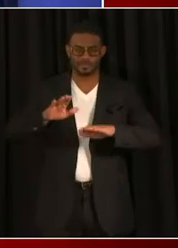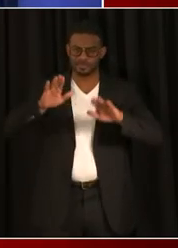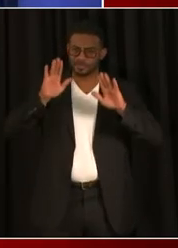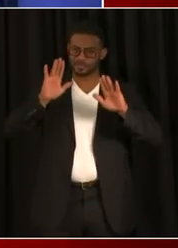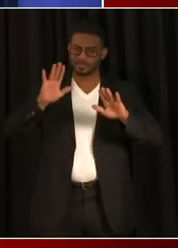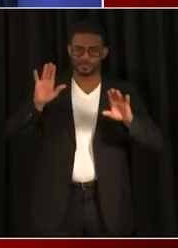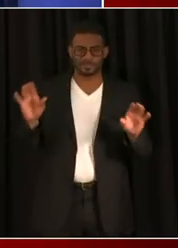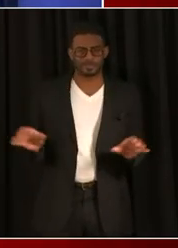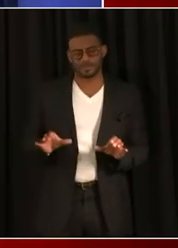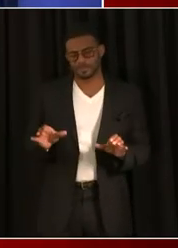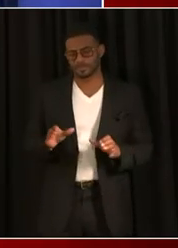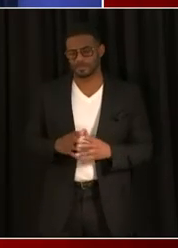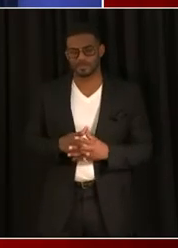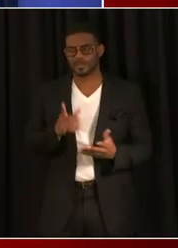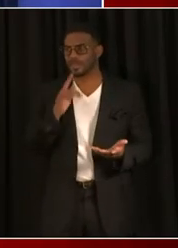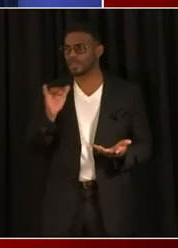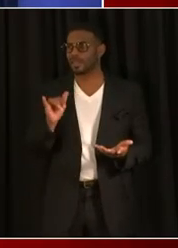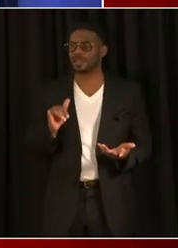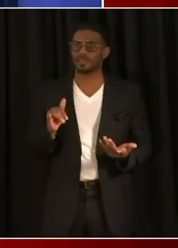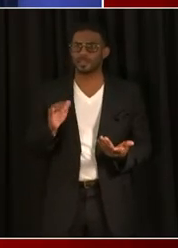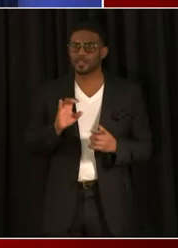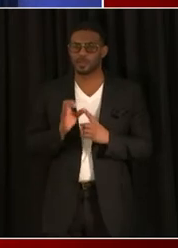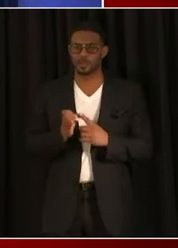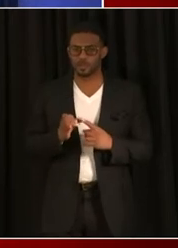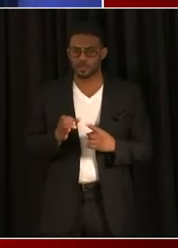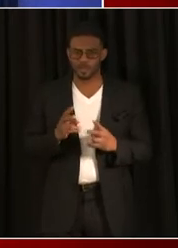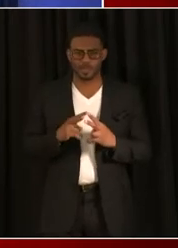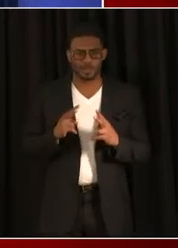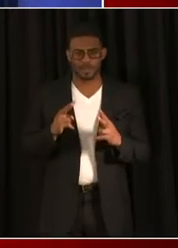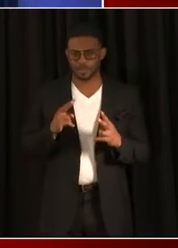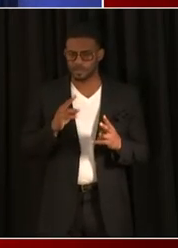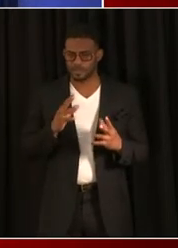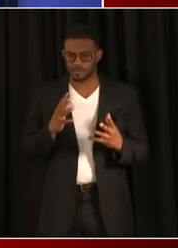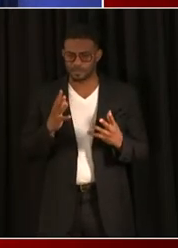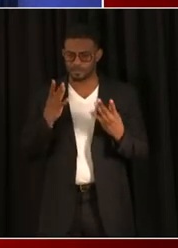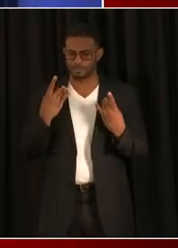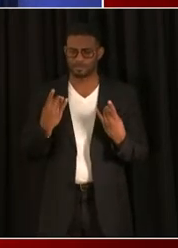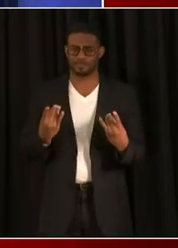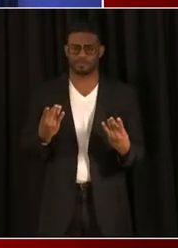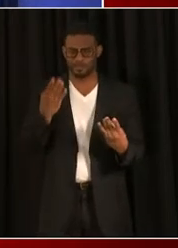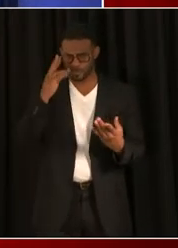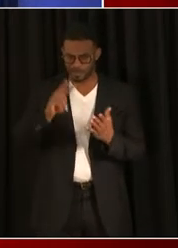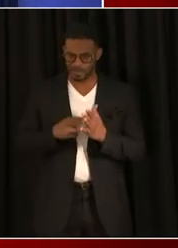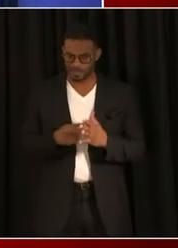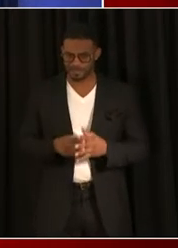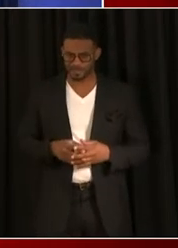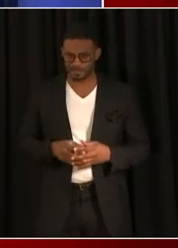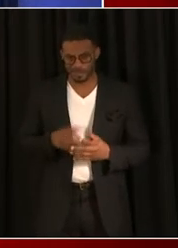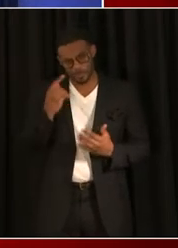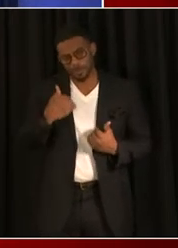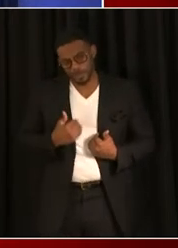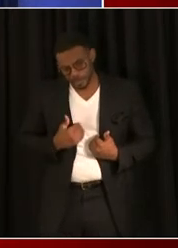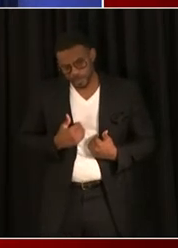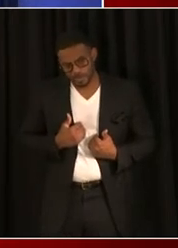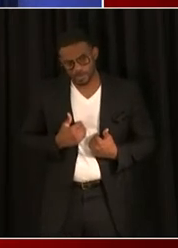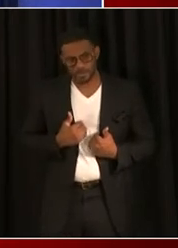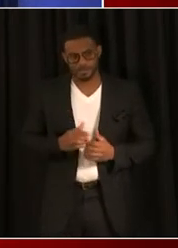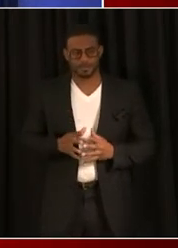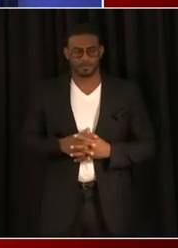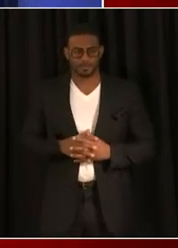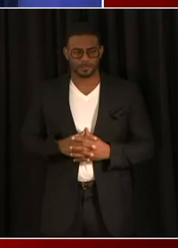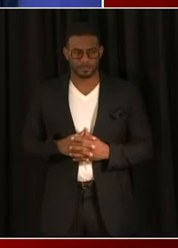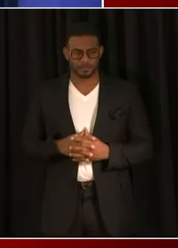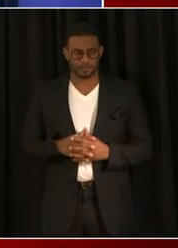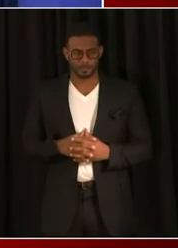is a great activity. It's like agriculture. It's very moral, you know. It's